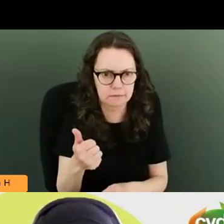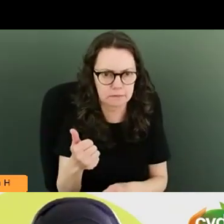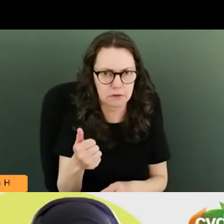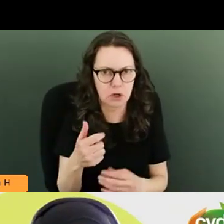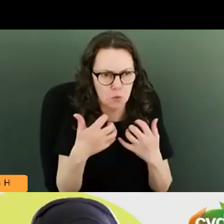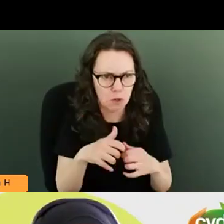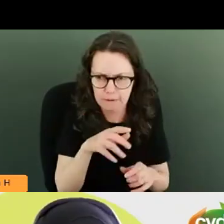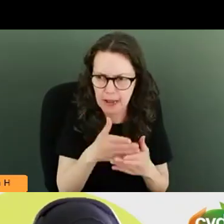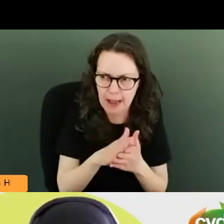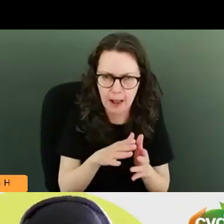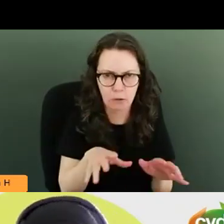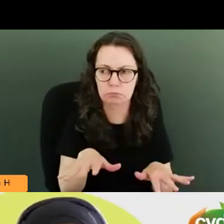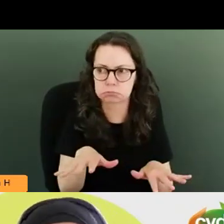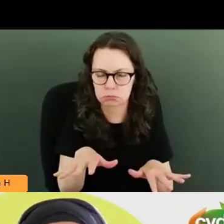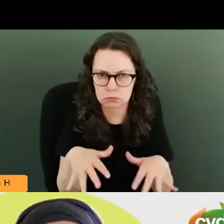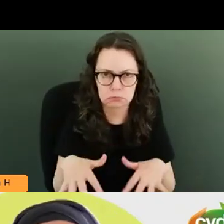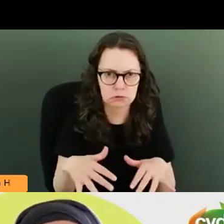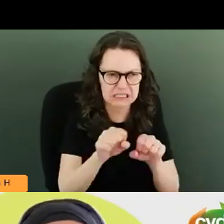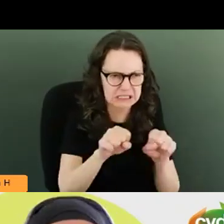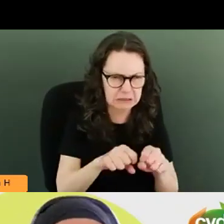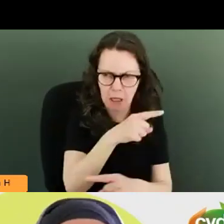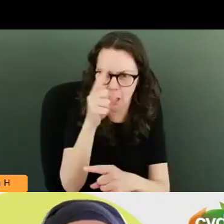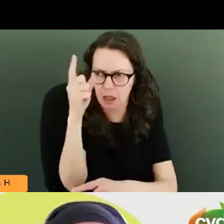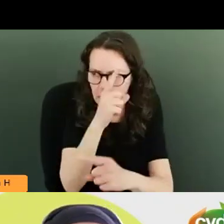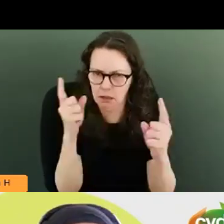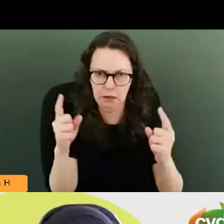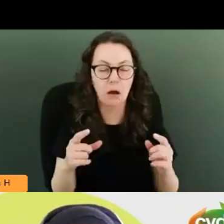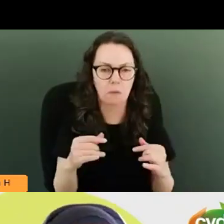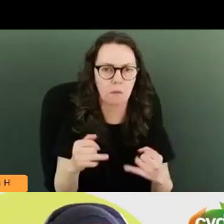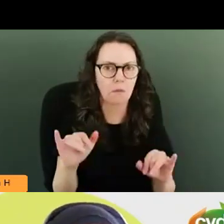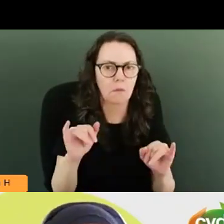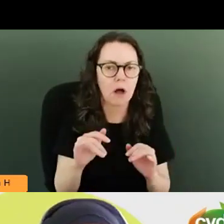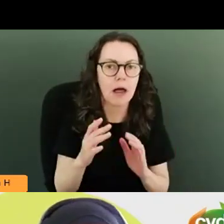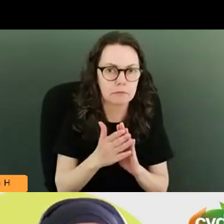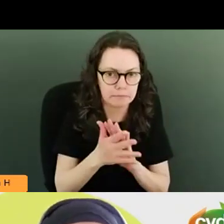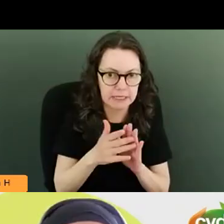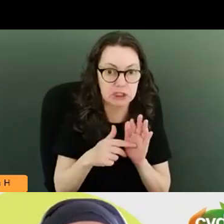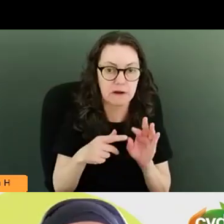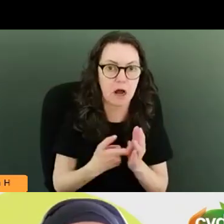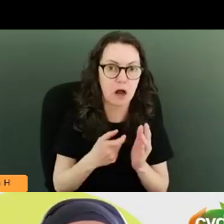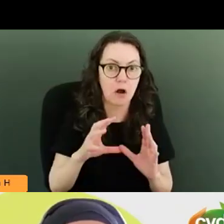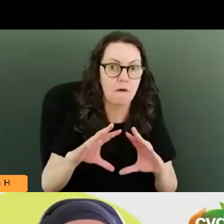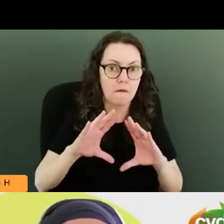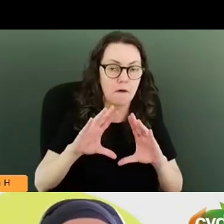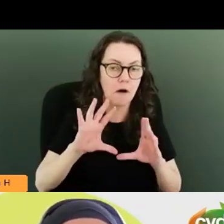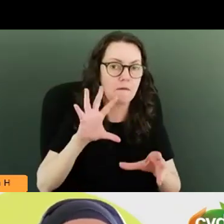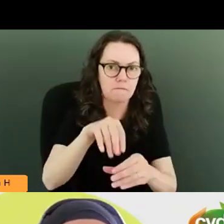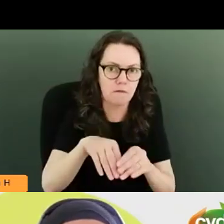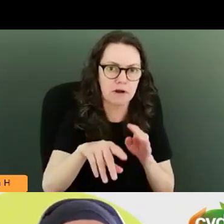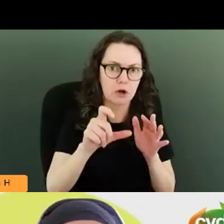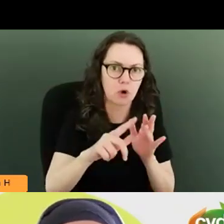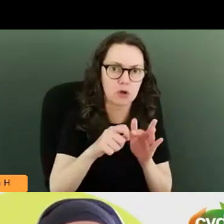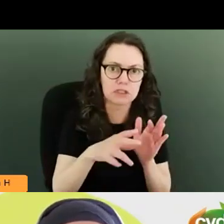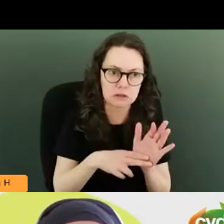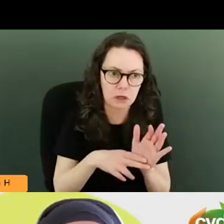do to navigate such a daunting and flawed system. Since then, she's contributed to several co-design processes, both as